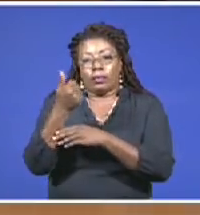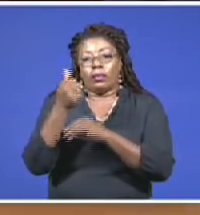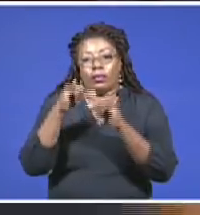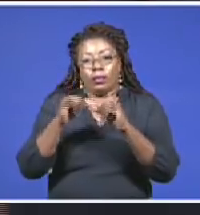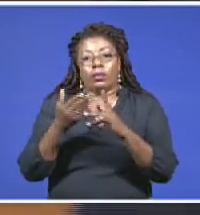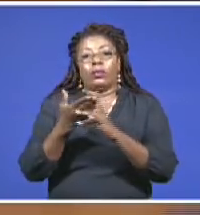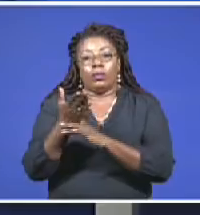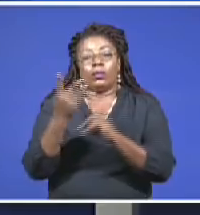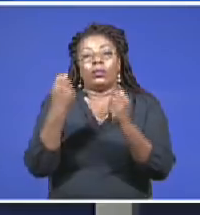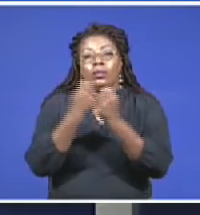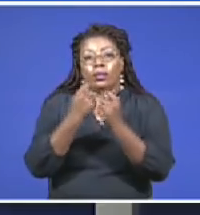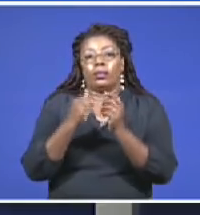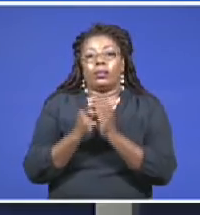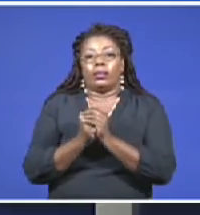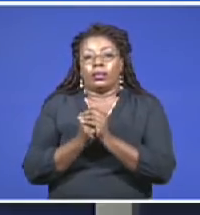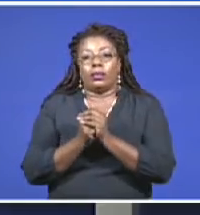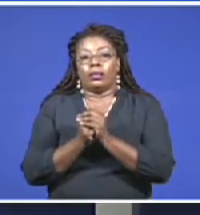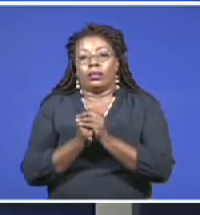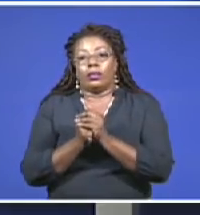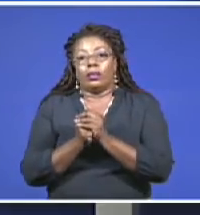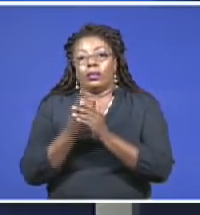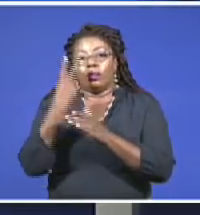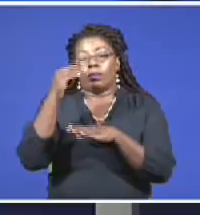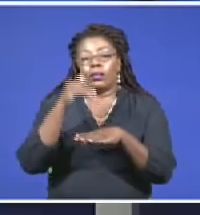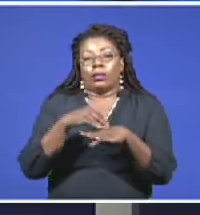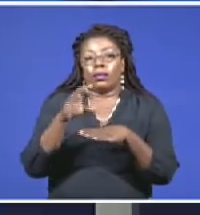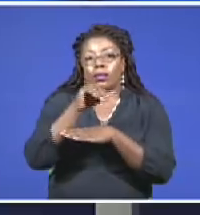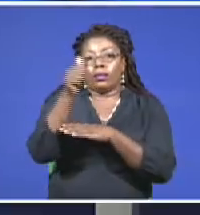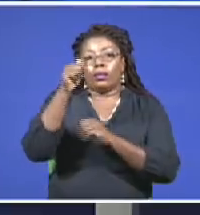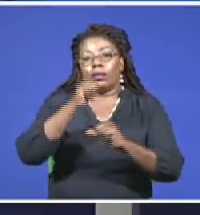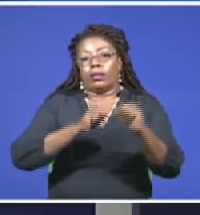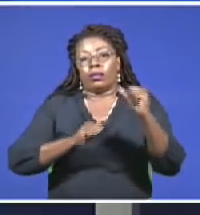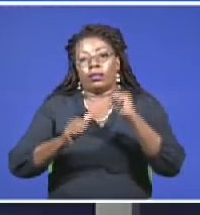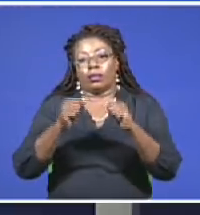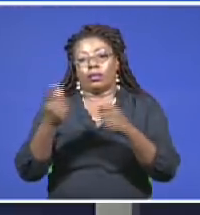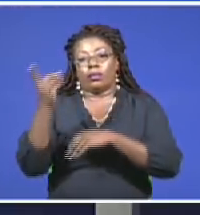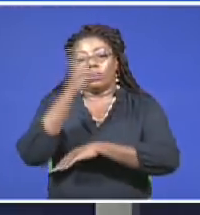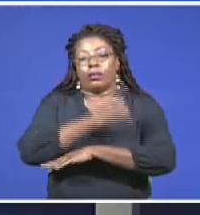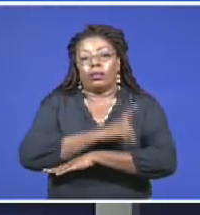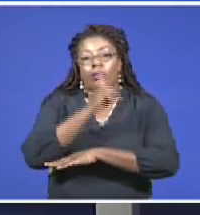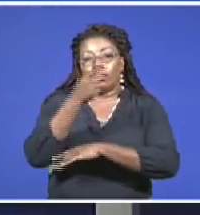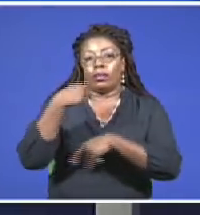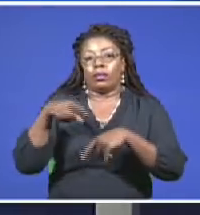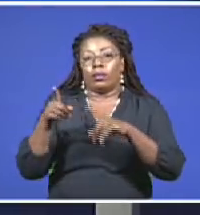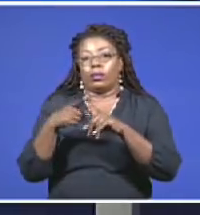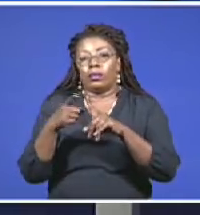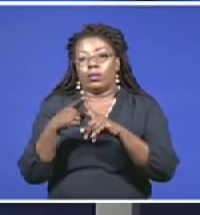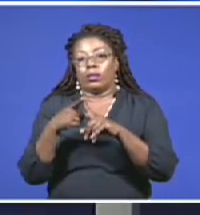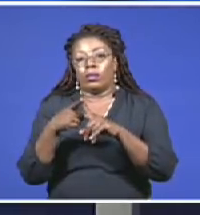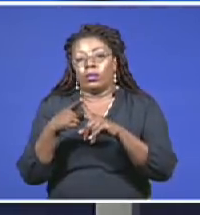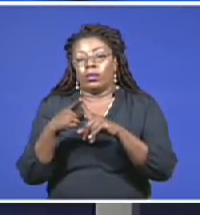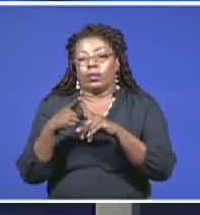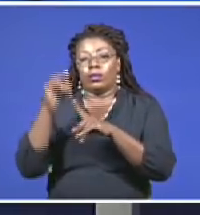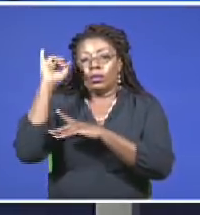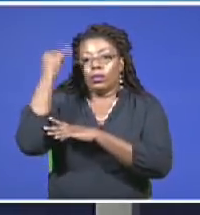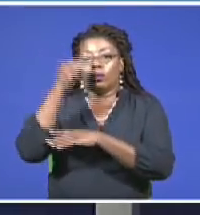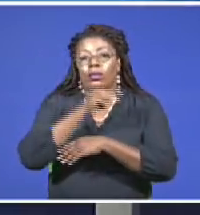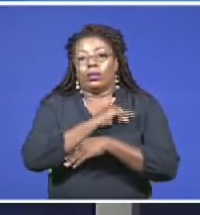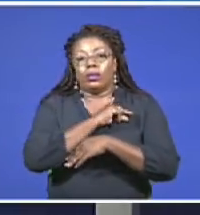on. For a look at the rest of the action from day one, we now swing it over to Julian